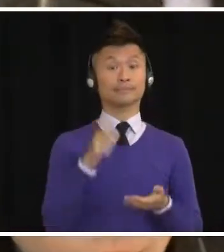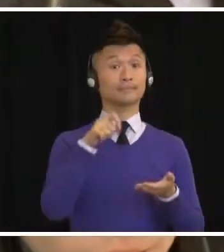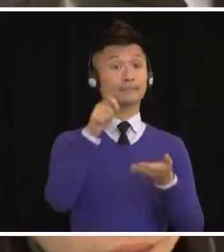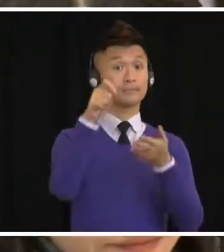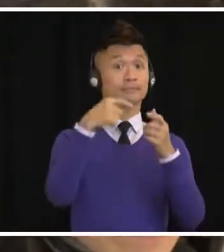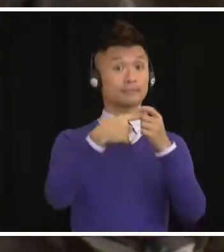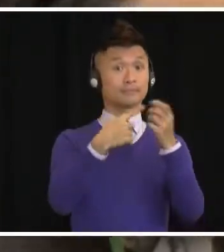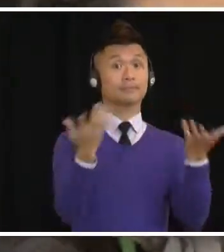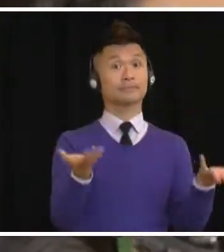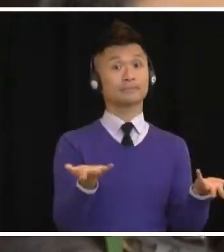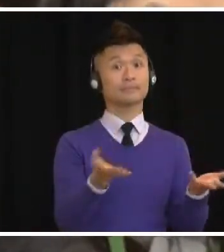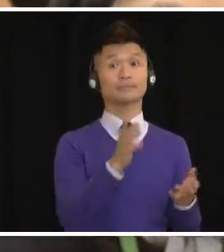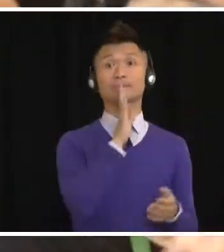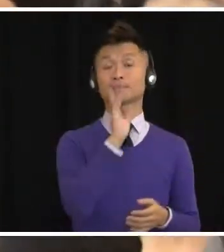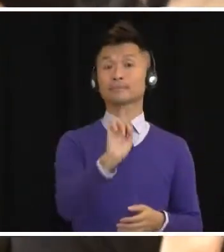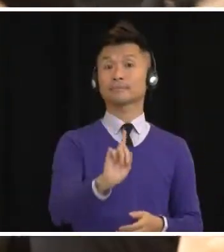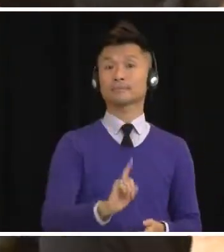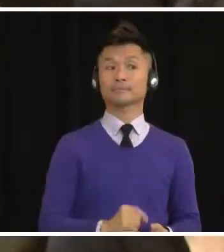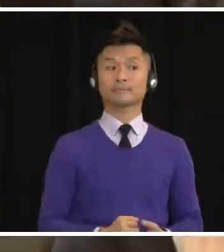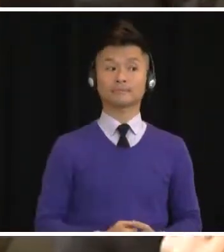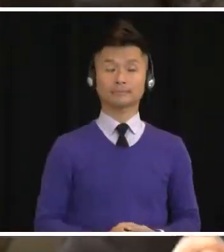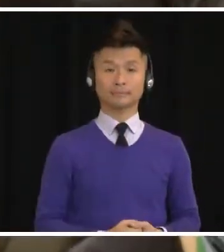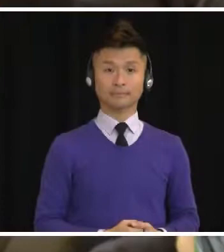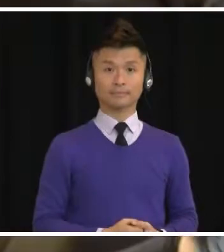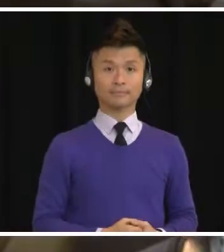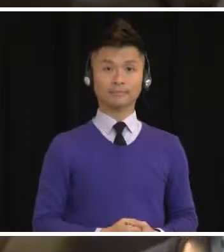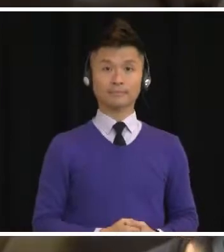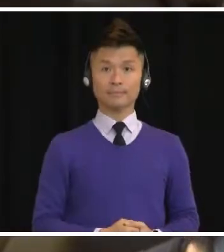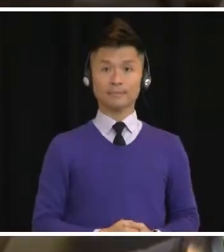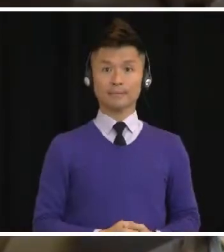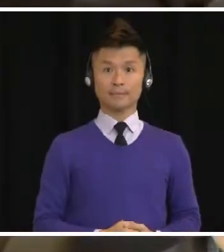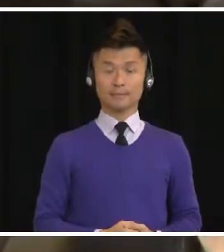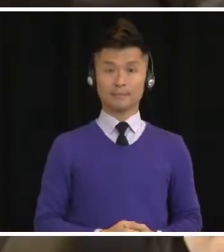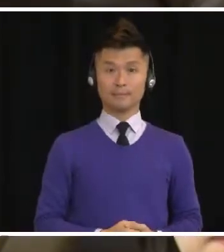And another question is,